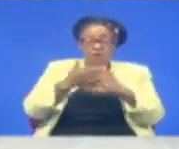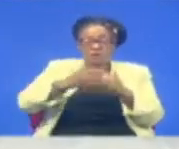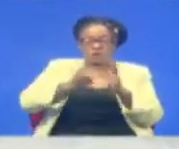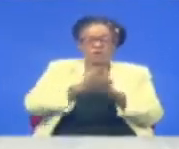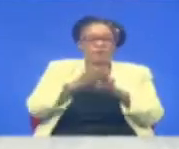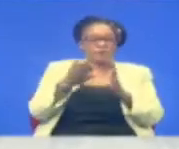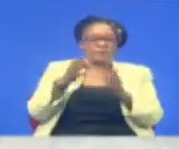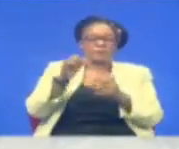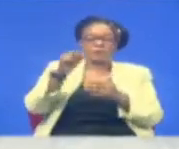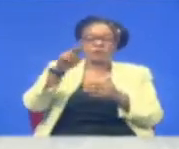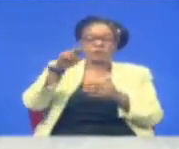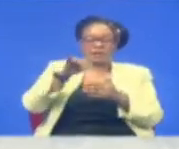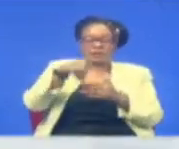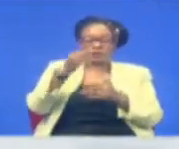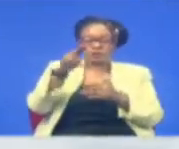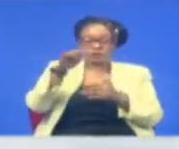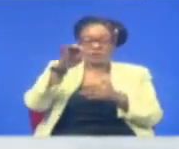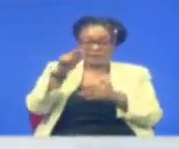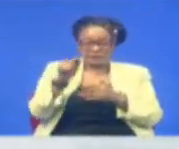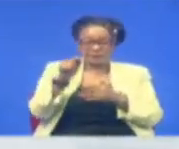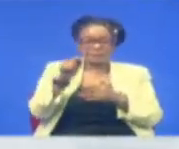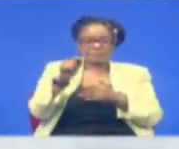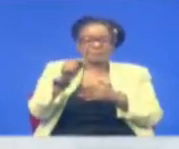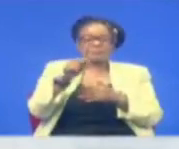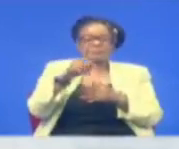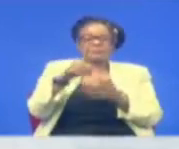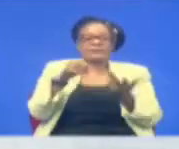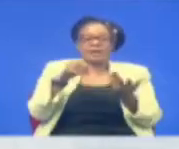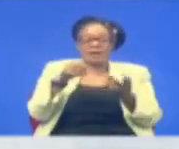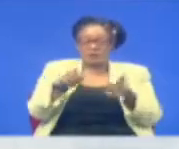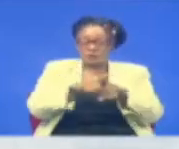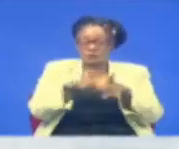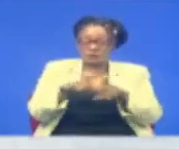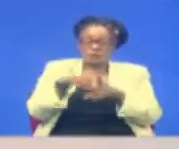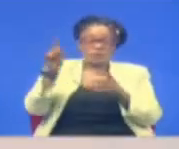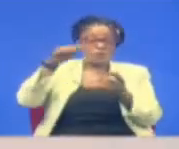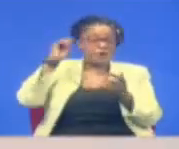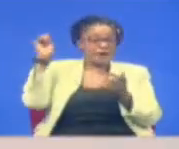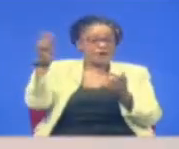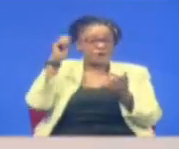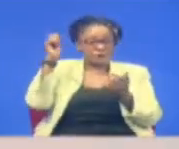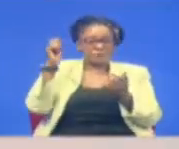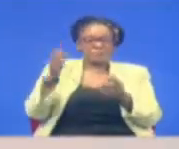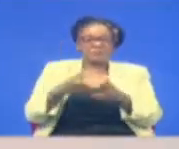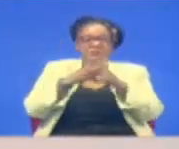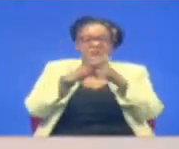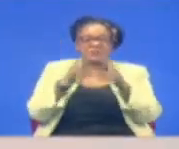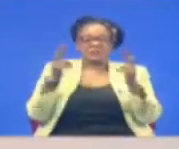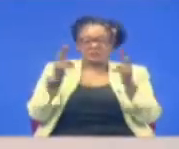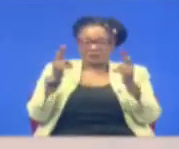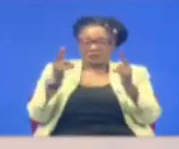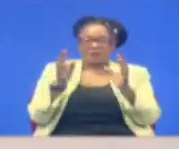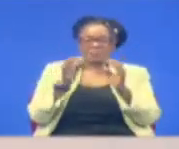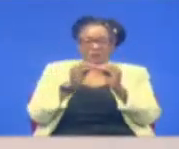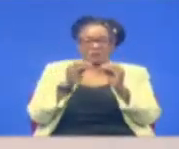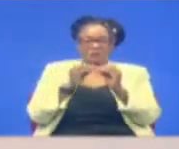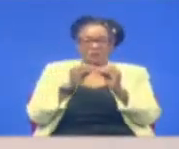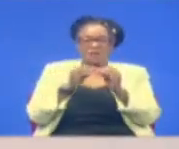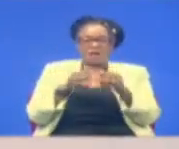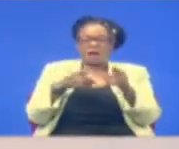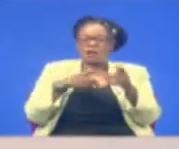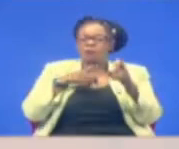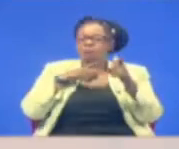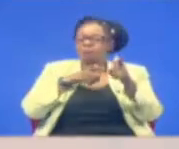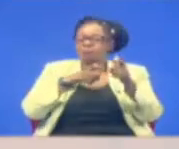Suna East MP Junet Mohammed, and Senate Minority Leader James Orengo, kicked off a storm, accusing Interior